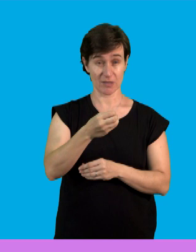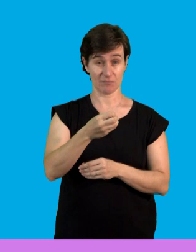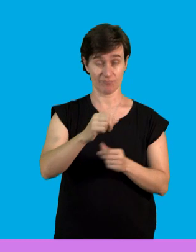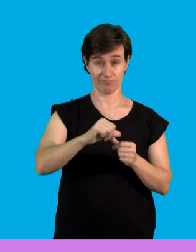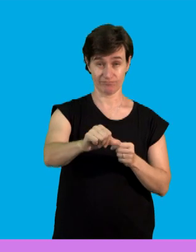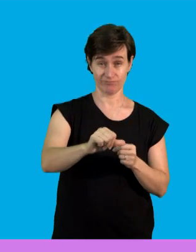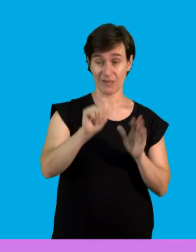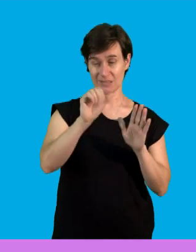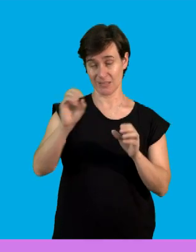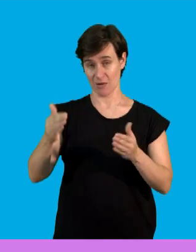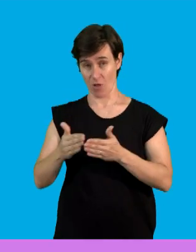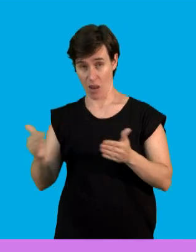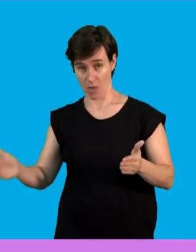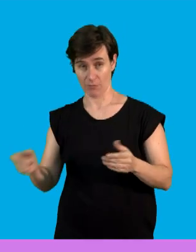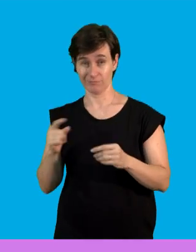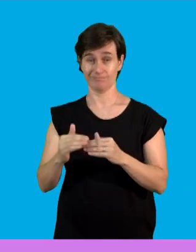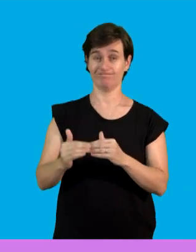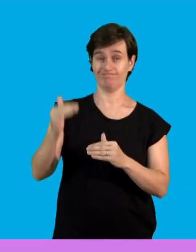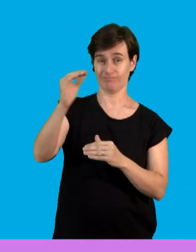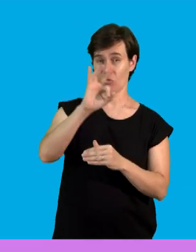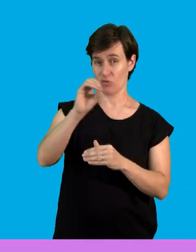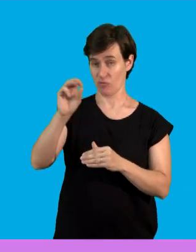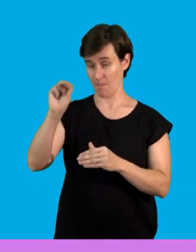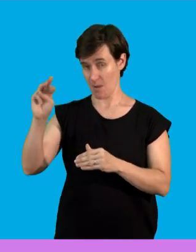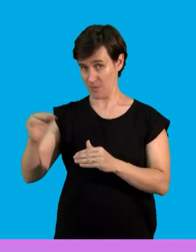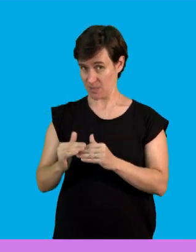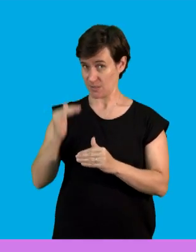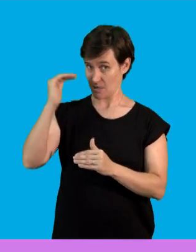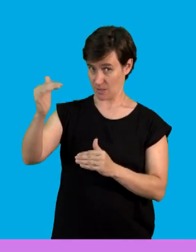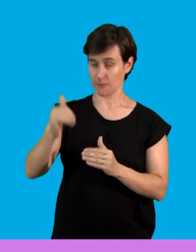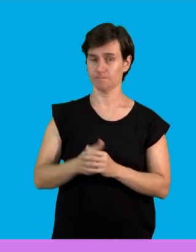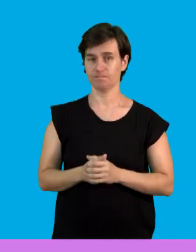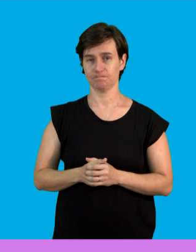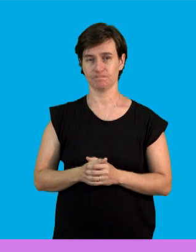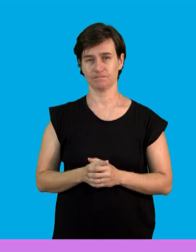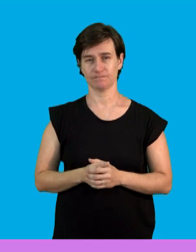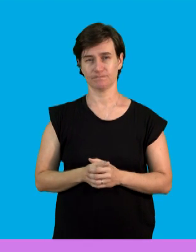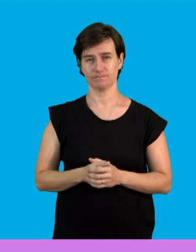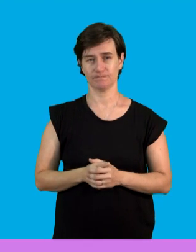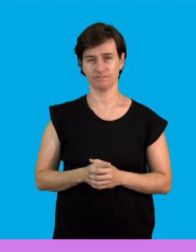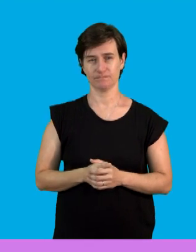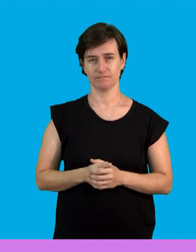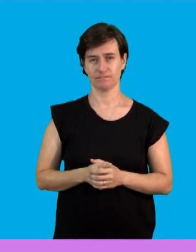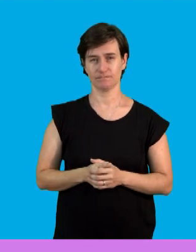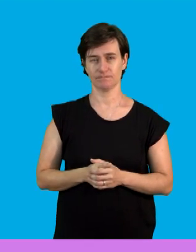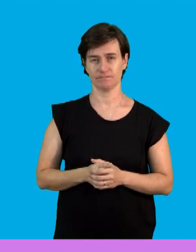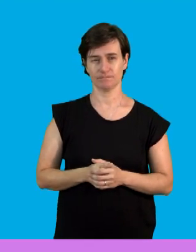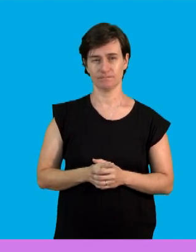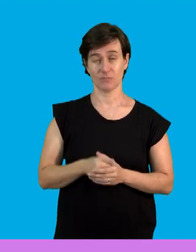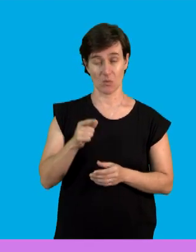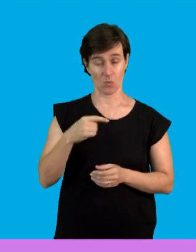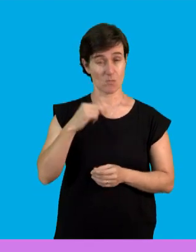will pack it into is 250 millimeters by 600 by 300